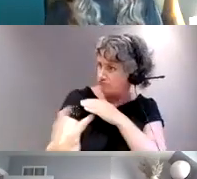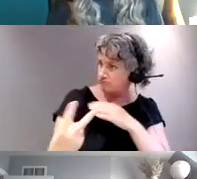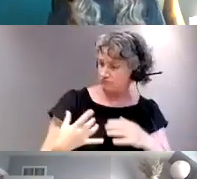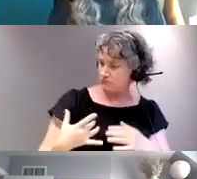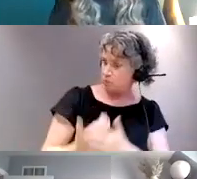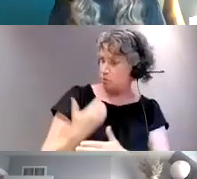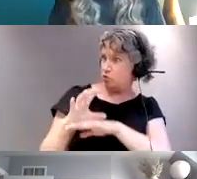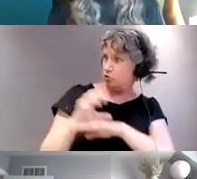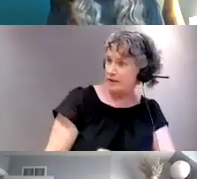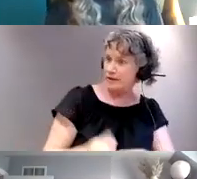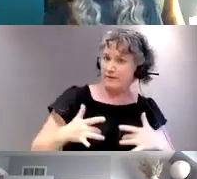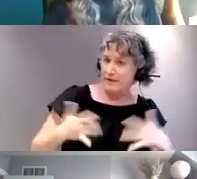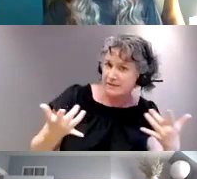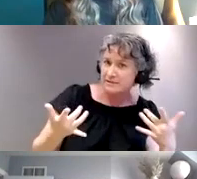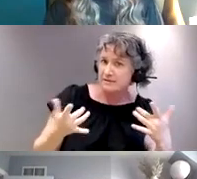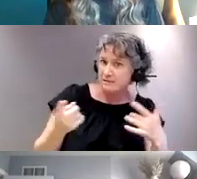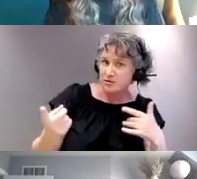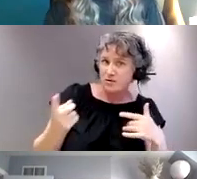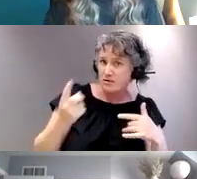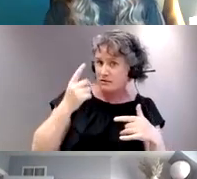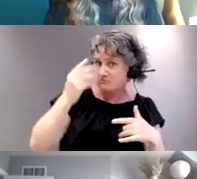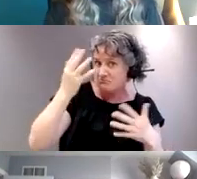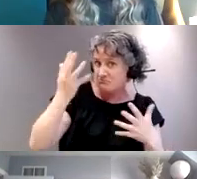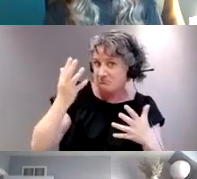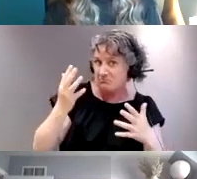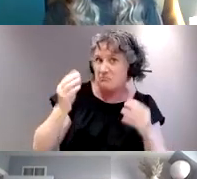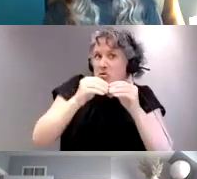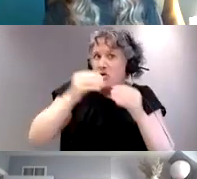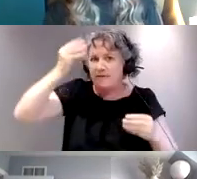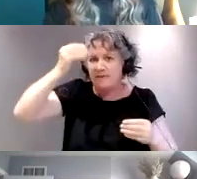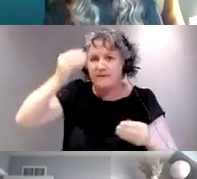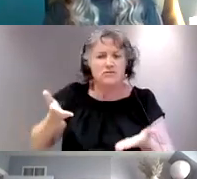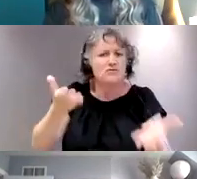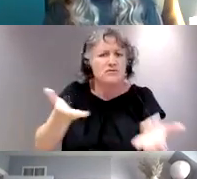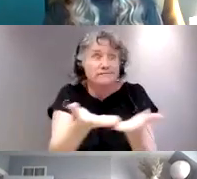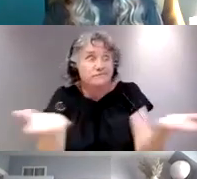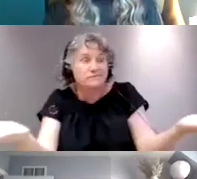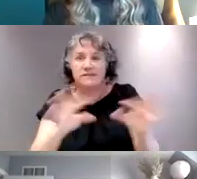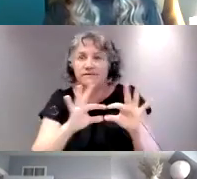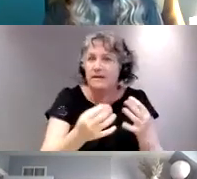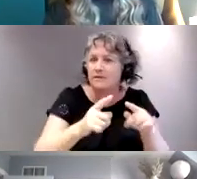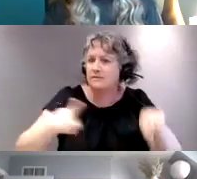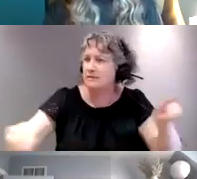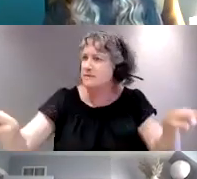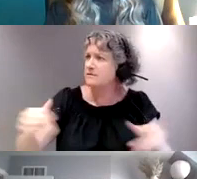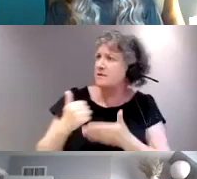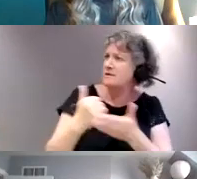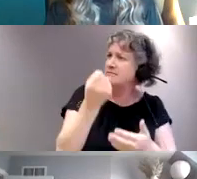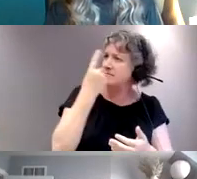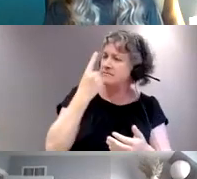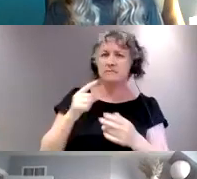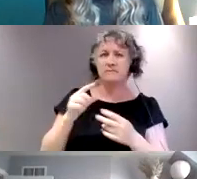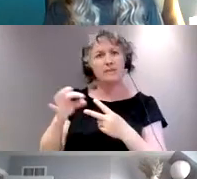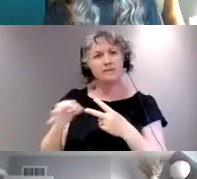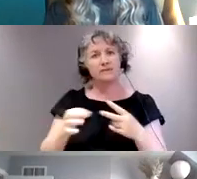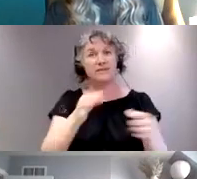trends, events? What more information to offer for families for helping them understand that this is a viable option to